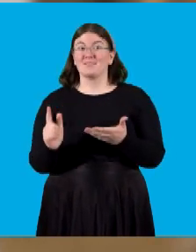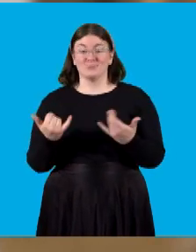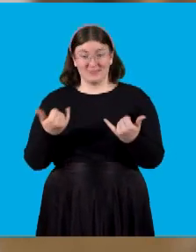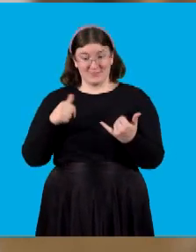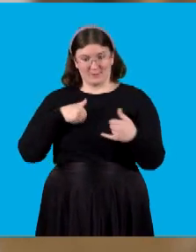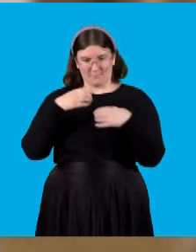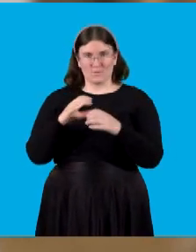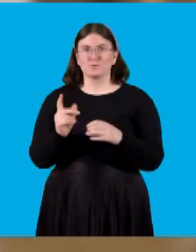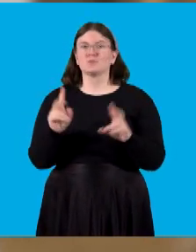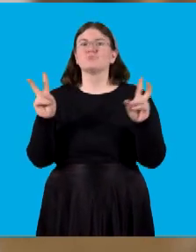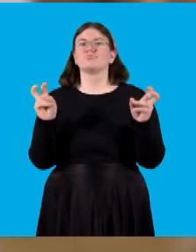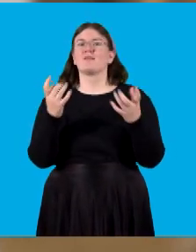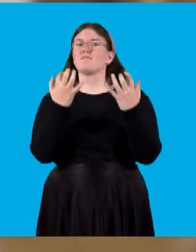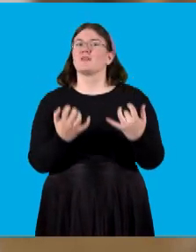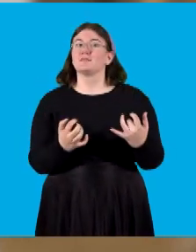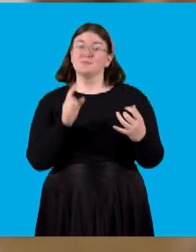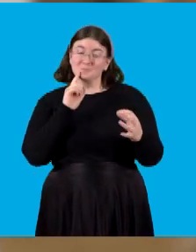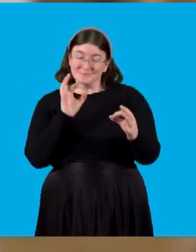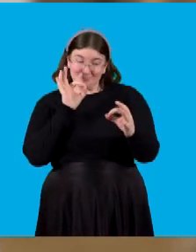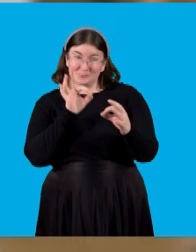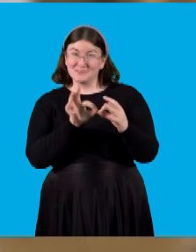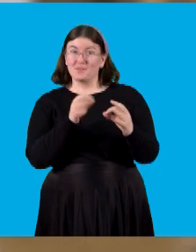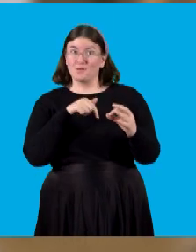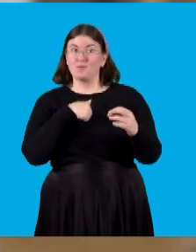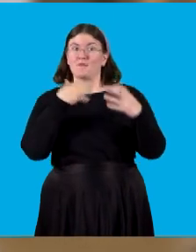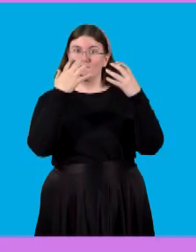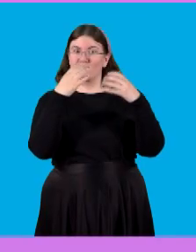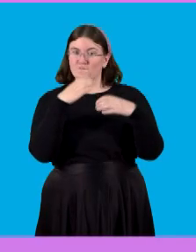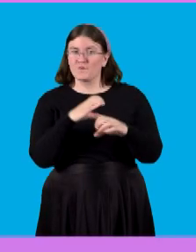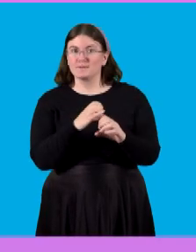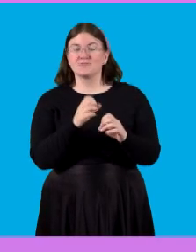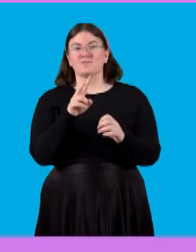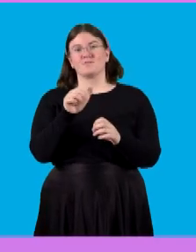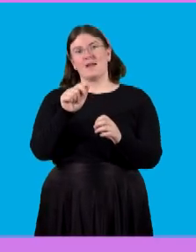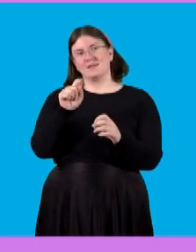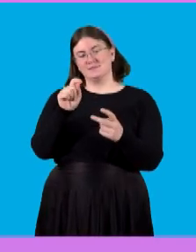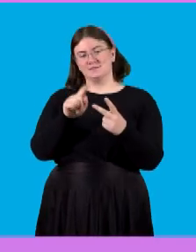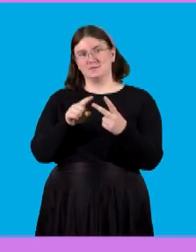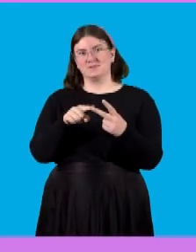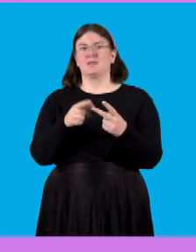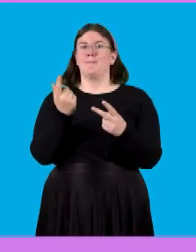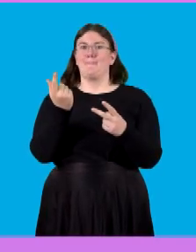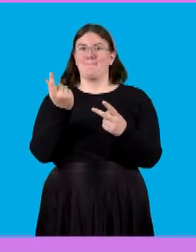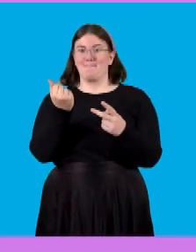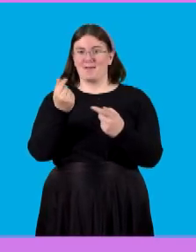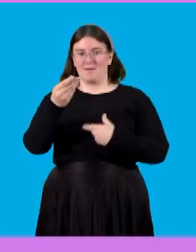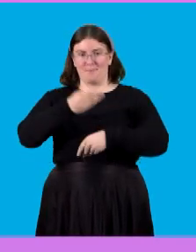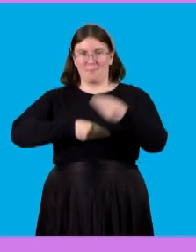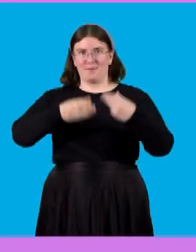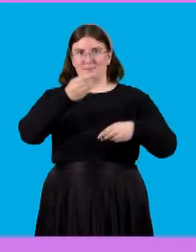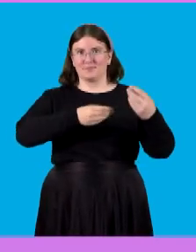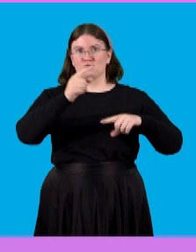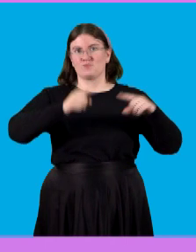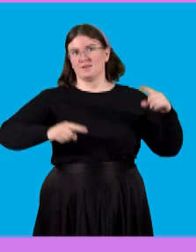away with our first question. So in the first question, I've indicated here that Mr. Mechanic quoted your father a